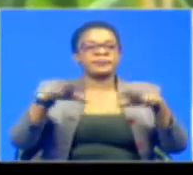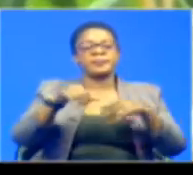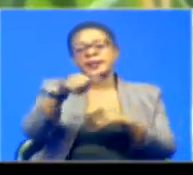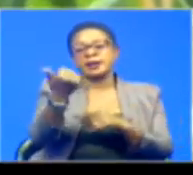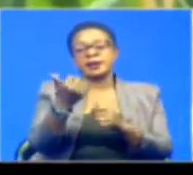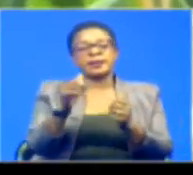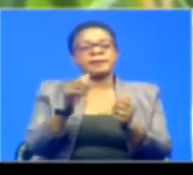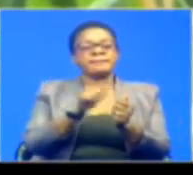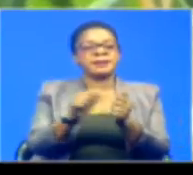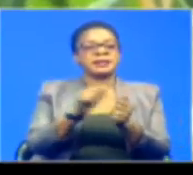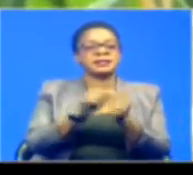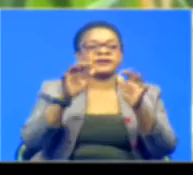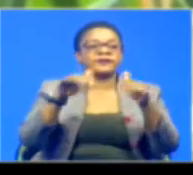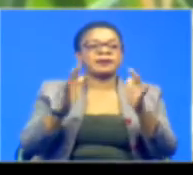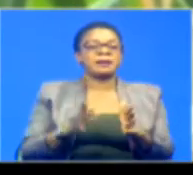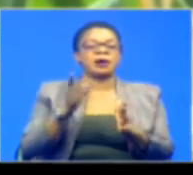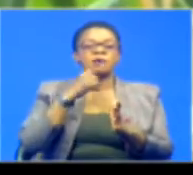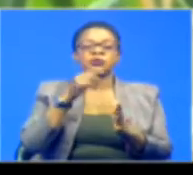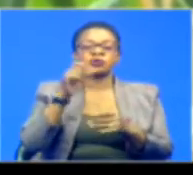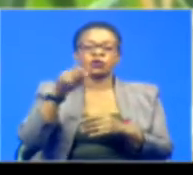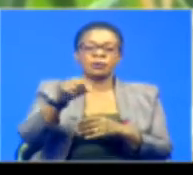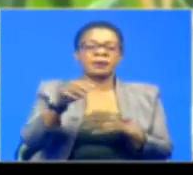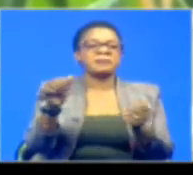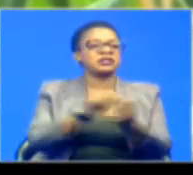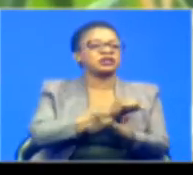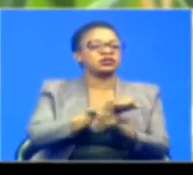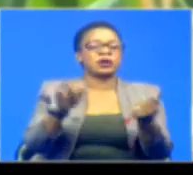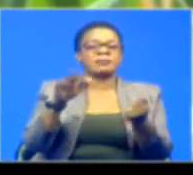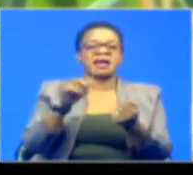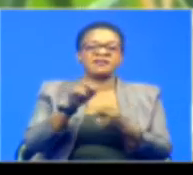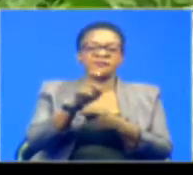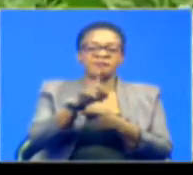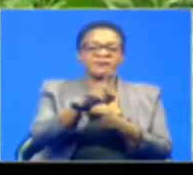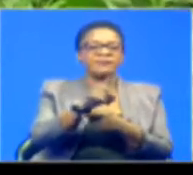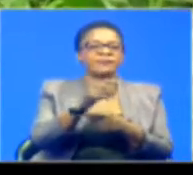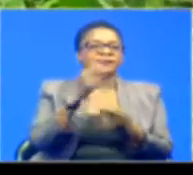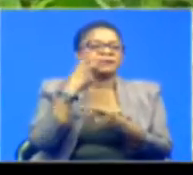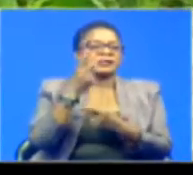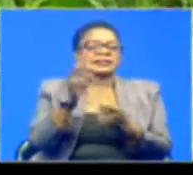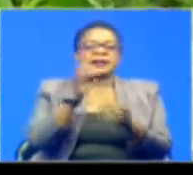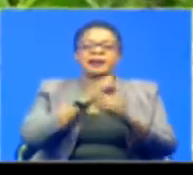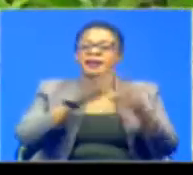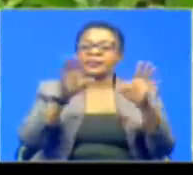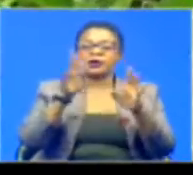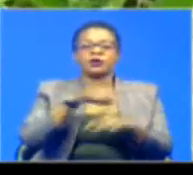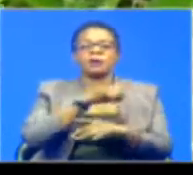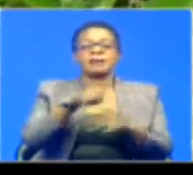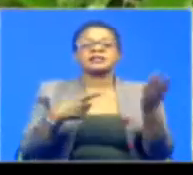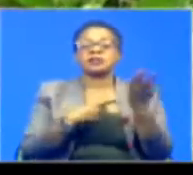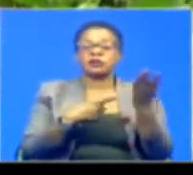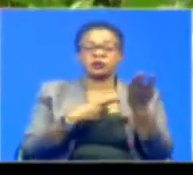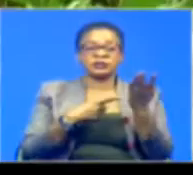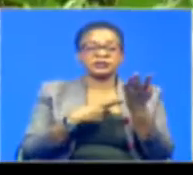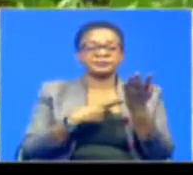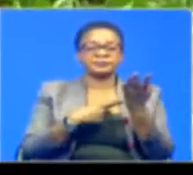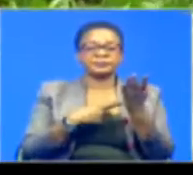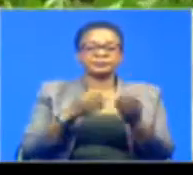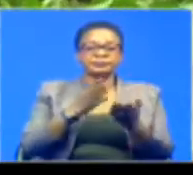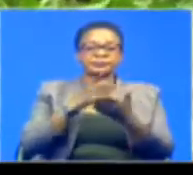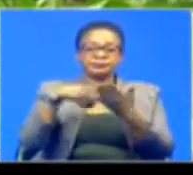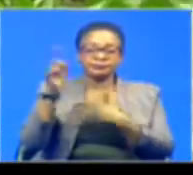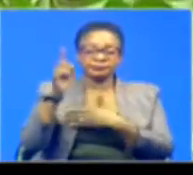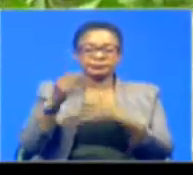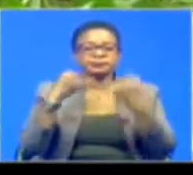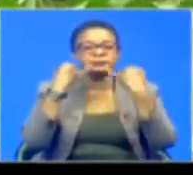farmer whose crop has been destroyed by pests sees nothing wrong with the technology provided right information is availed